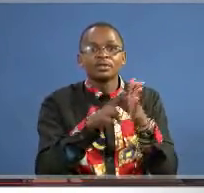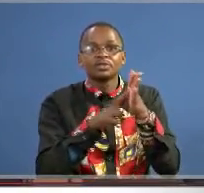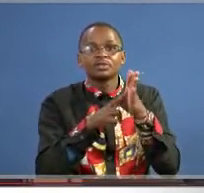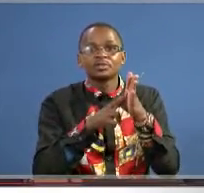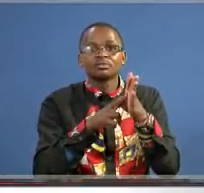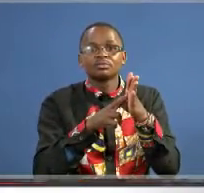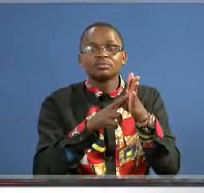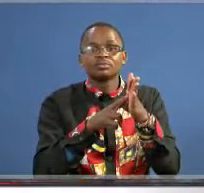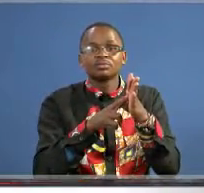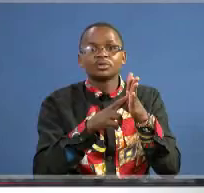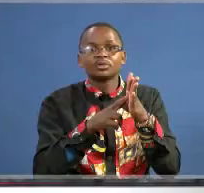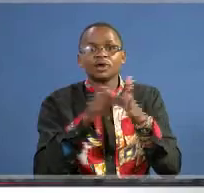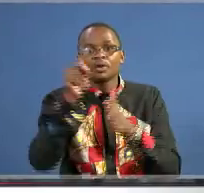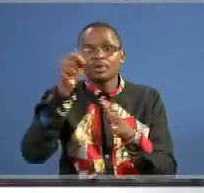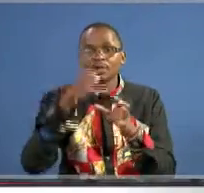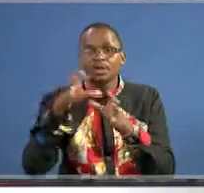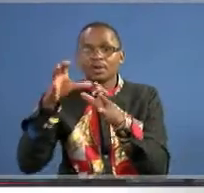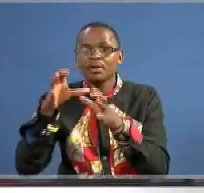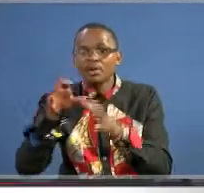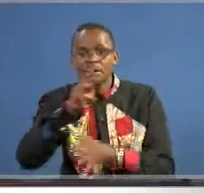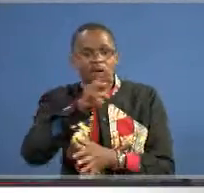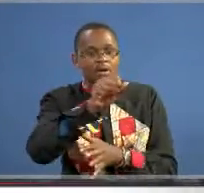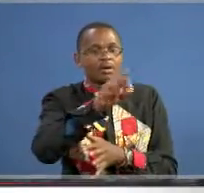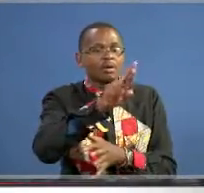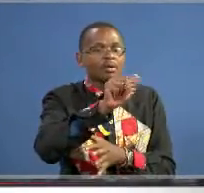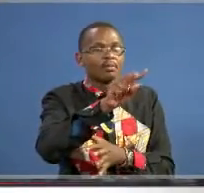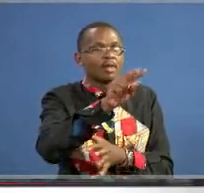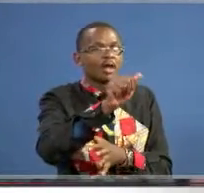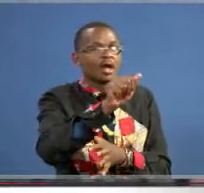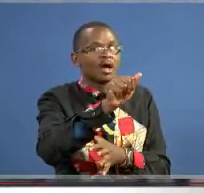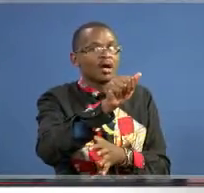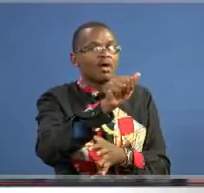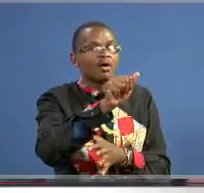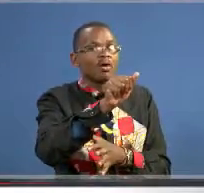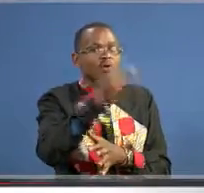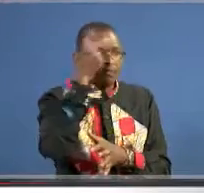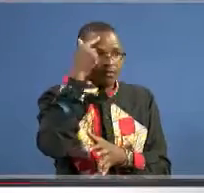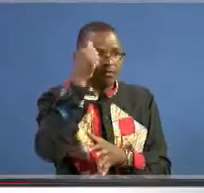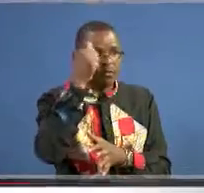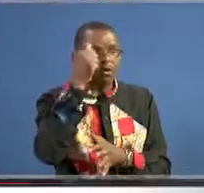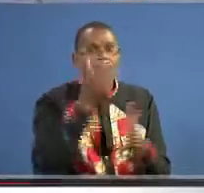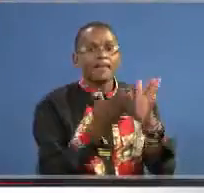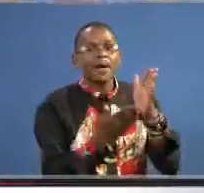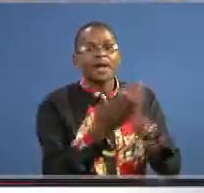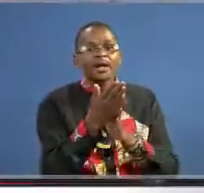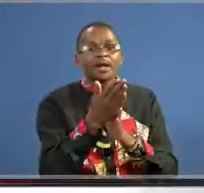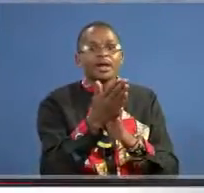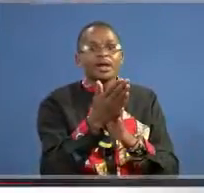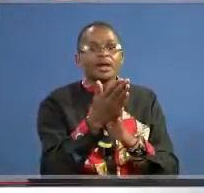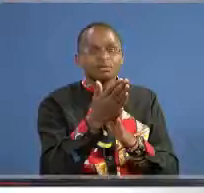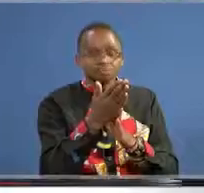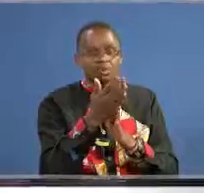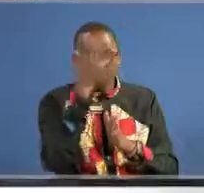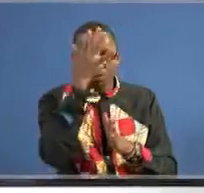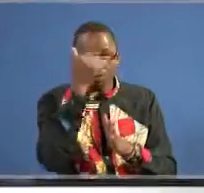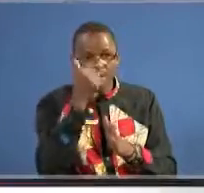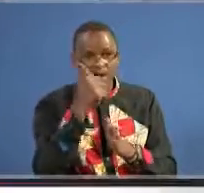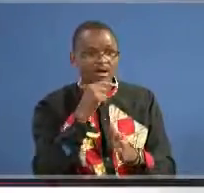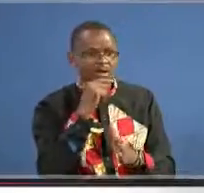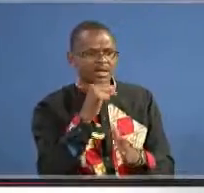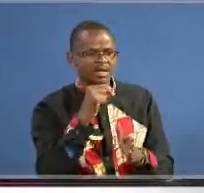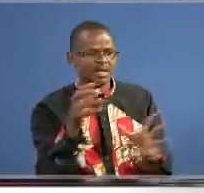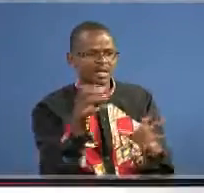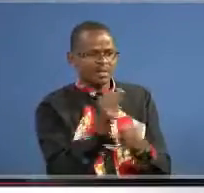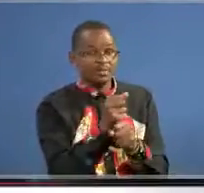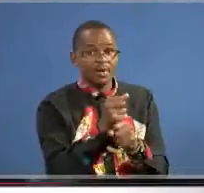Parties Lucy Ndungu had removed Malava MP Moses Malulu from the Maendeleo Democratic Party role on claims that he associated